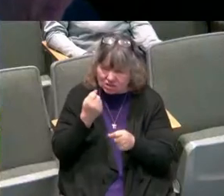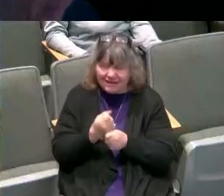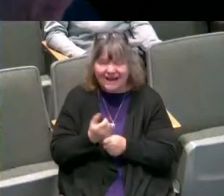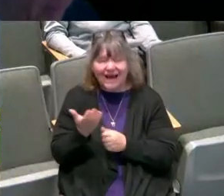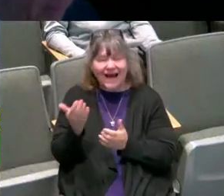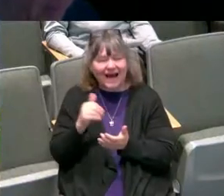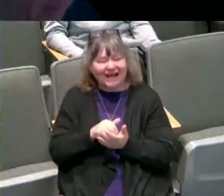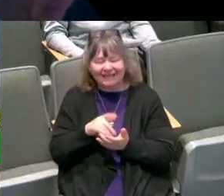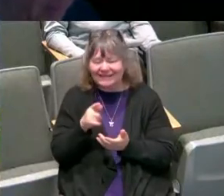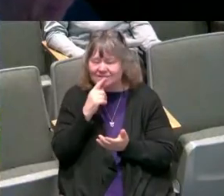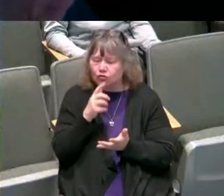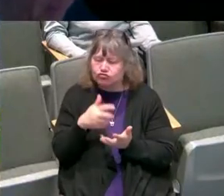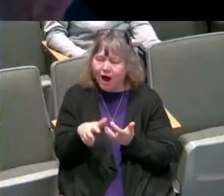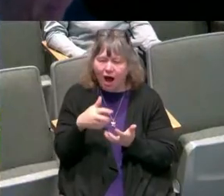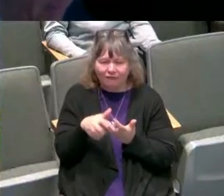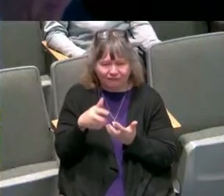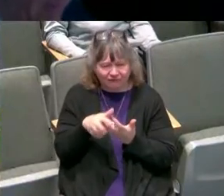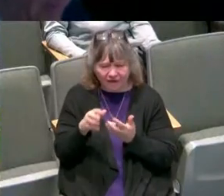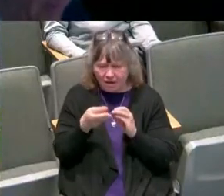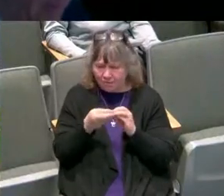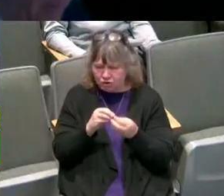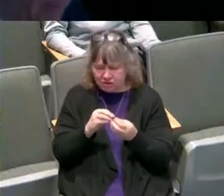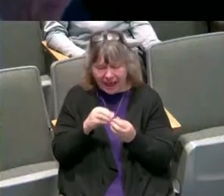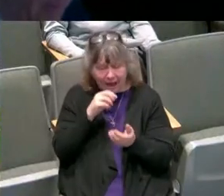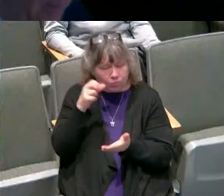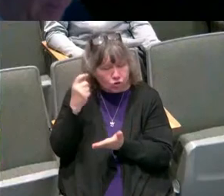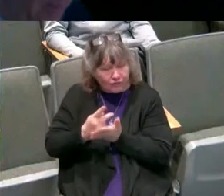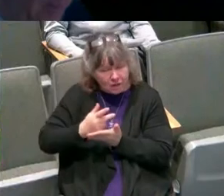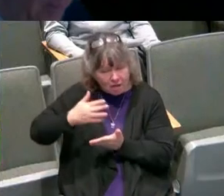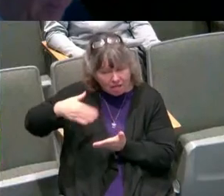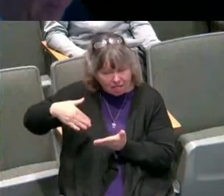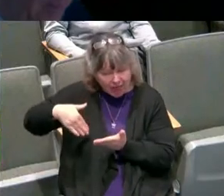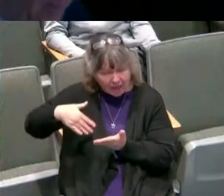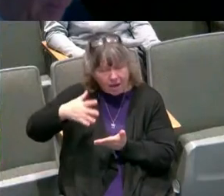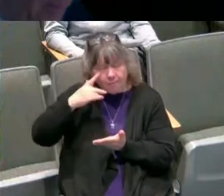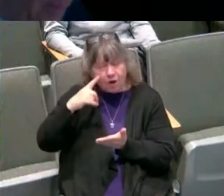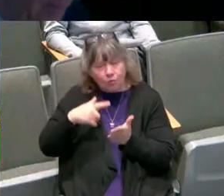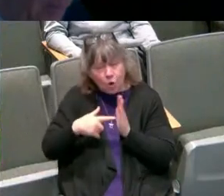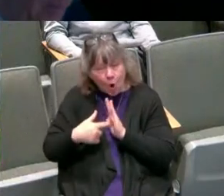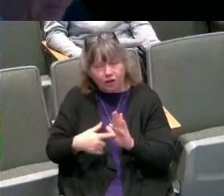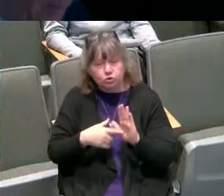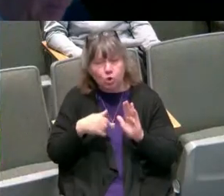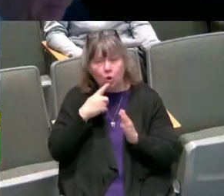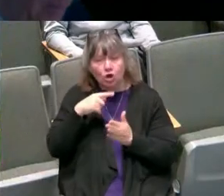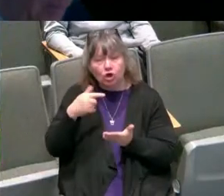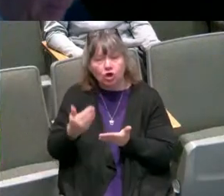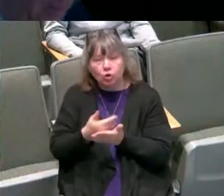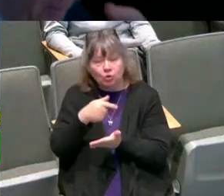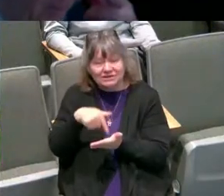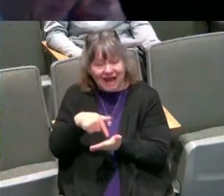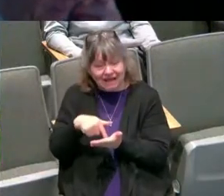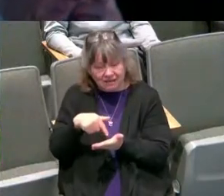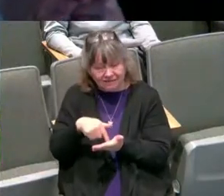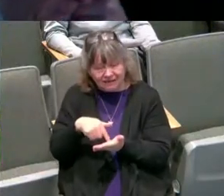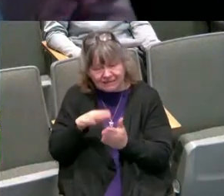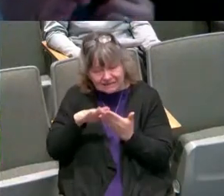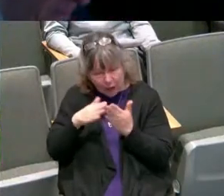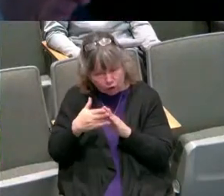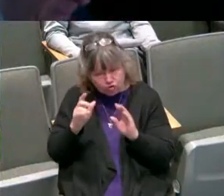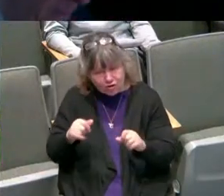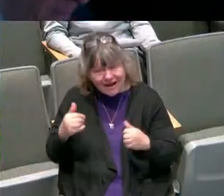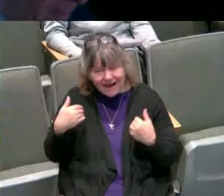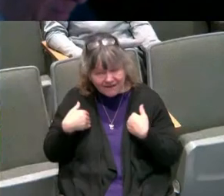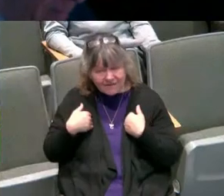these amounts are very preliminary and have not been approved but are presented to show scale of new debt payment expense that the town could be facing in coming years